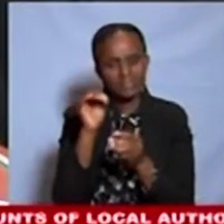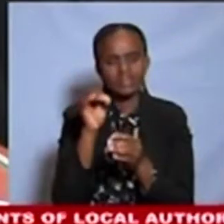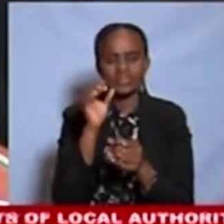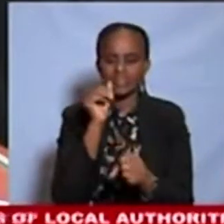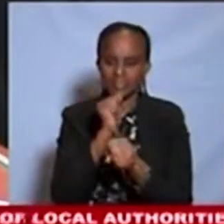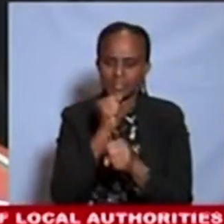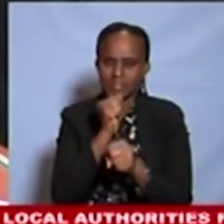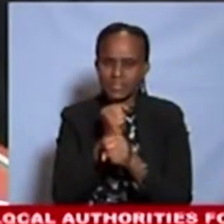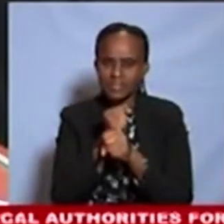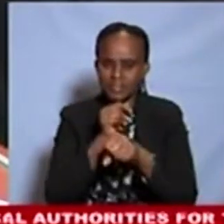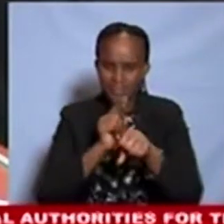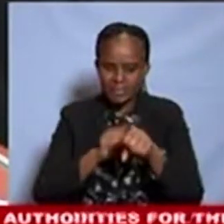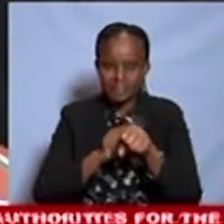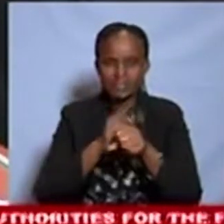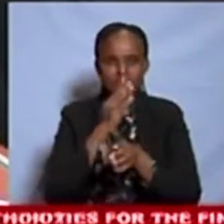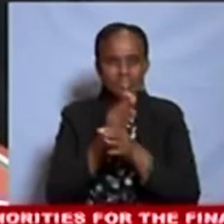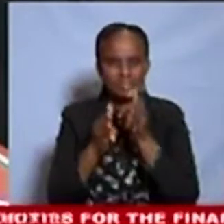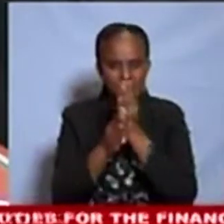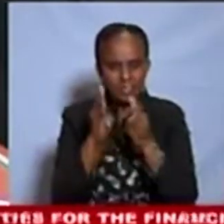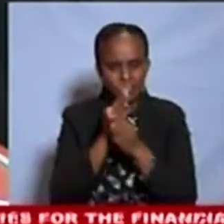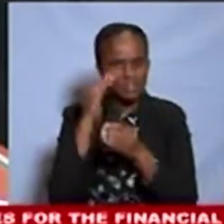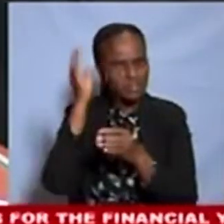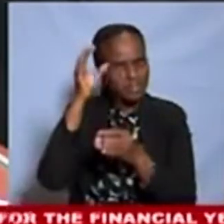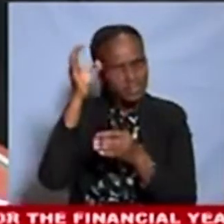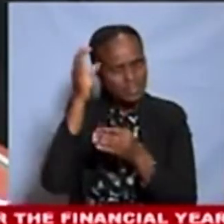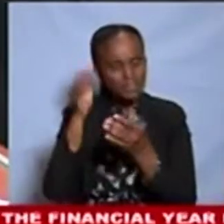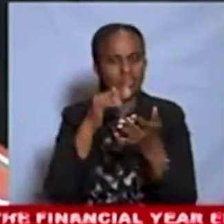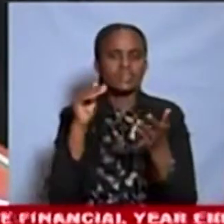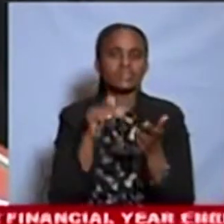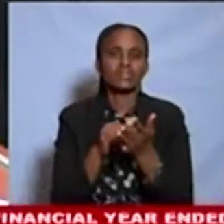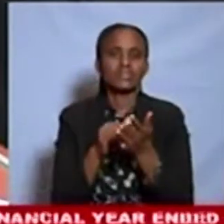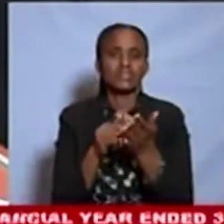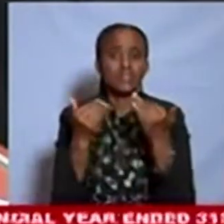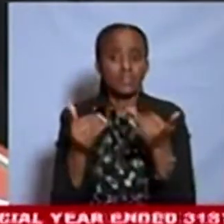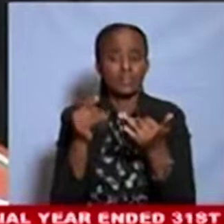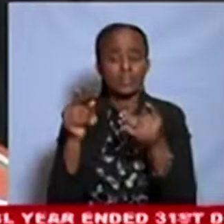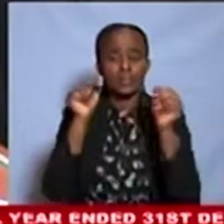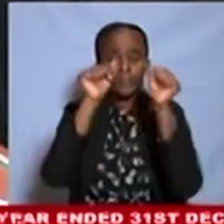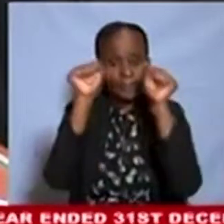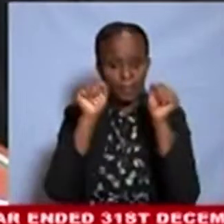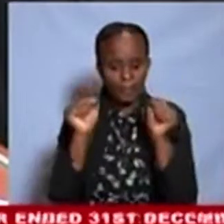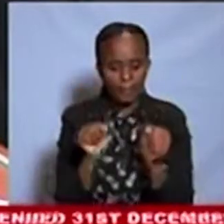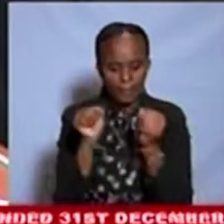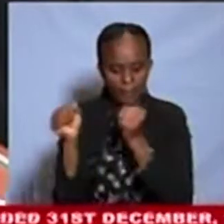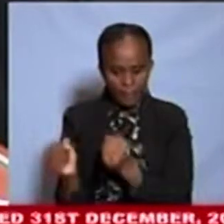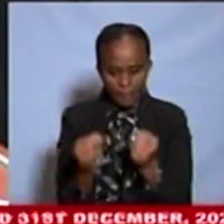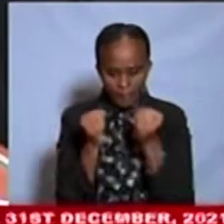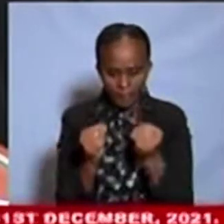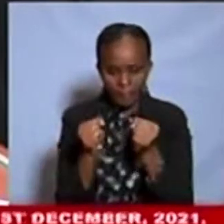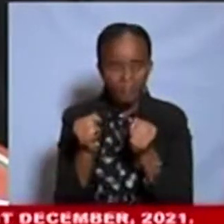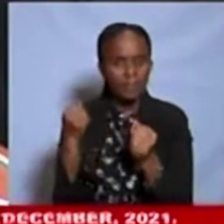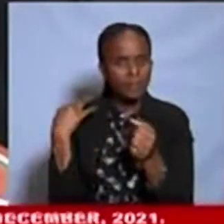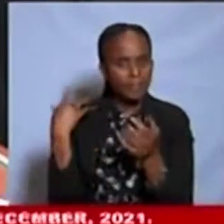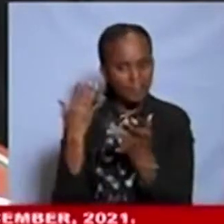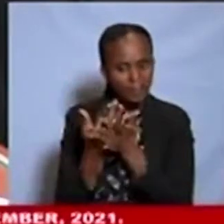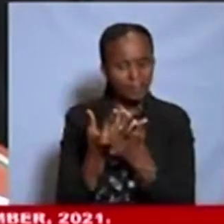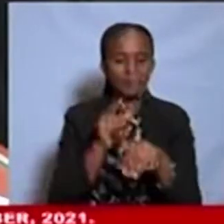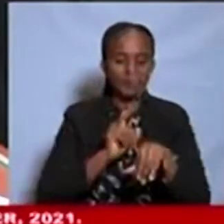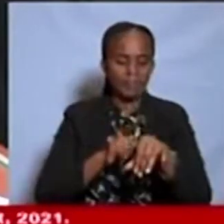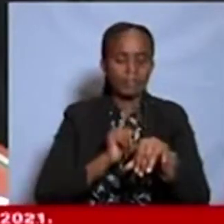the construction of the civic center. Its structural strength has over the time